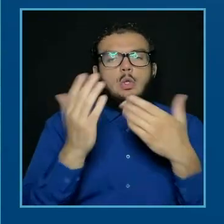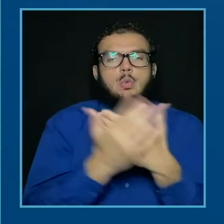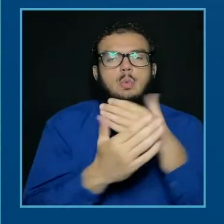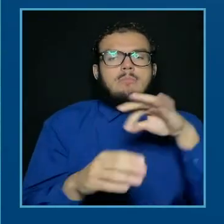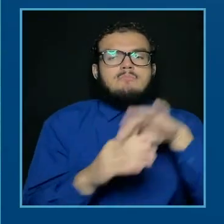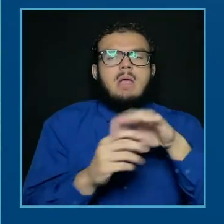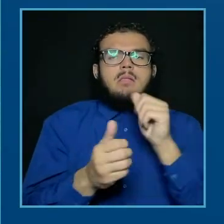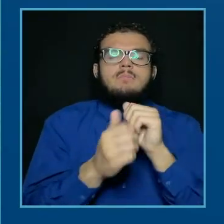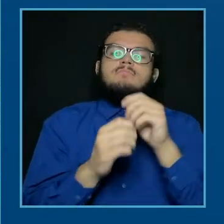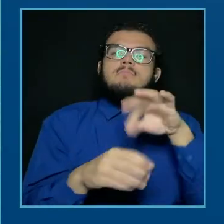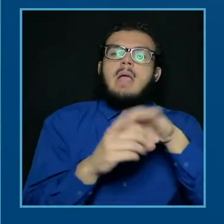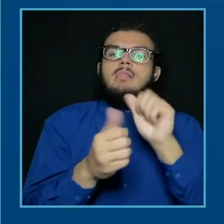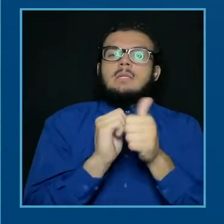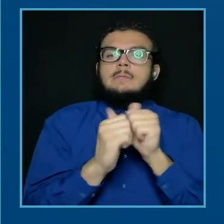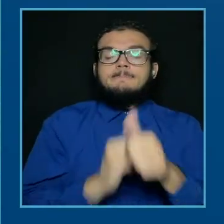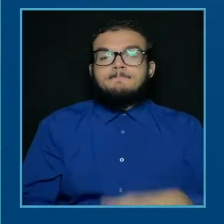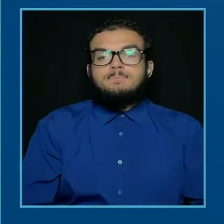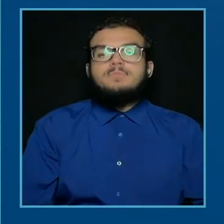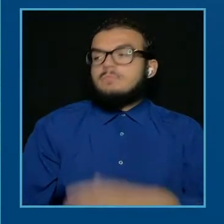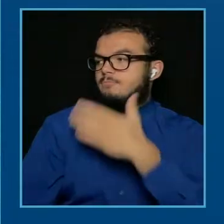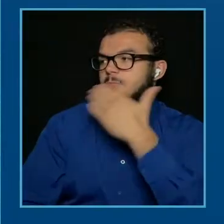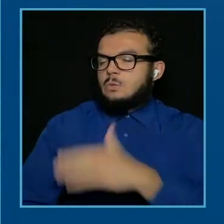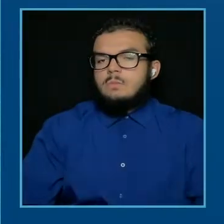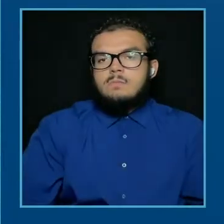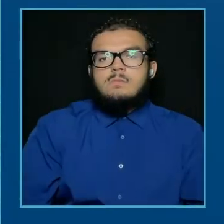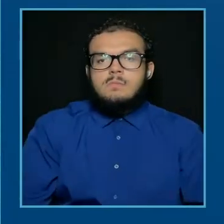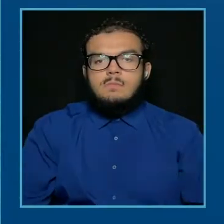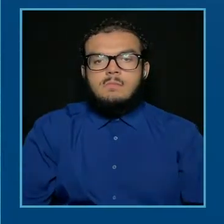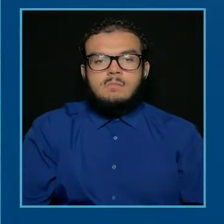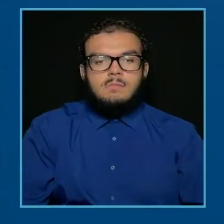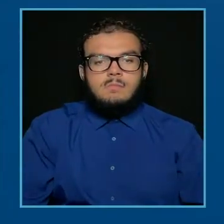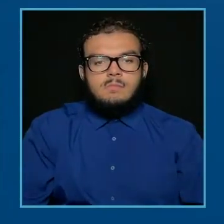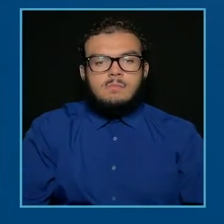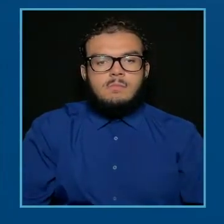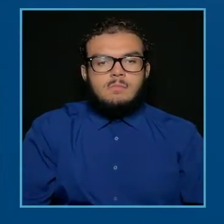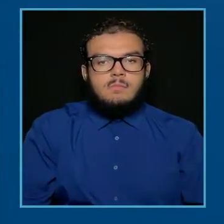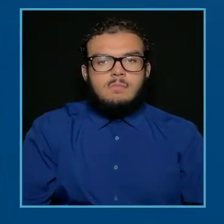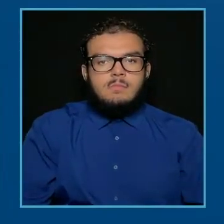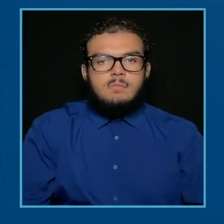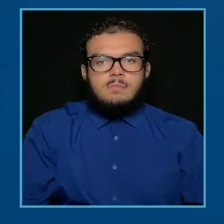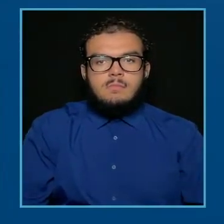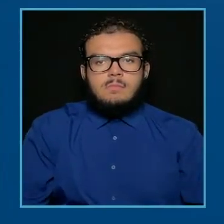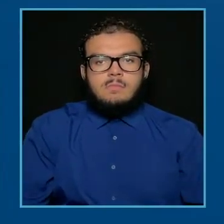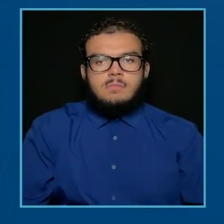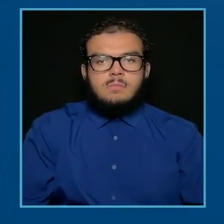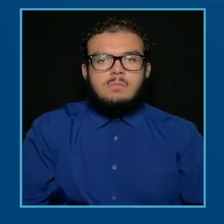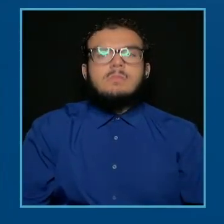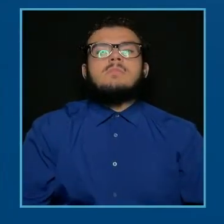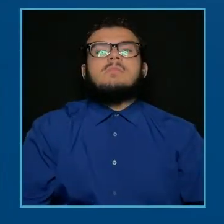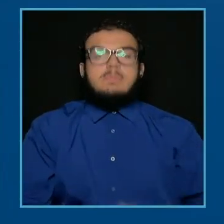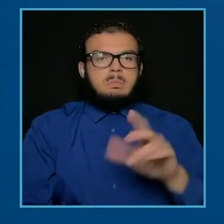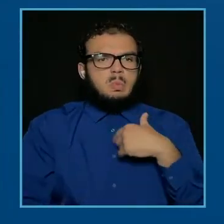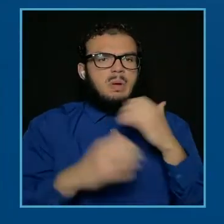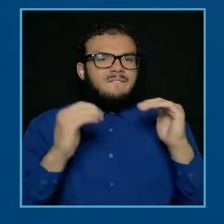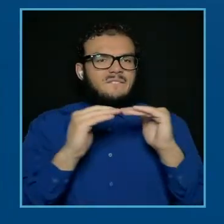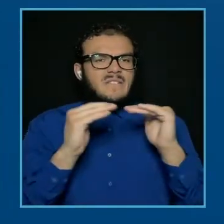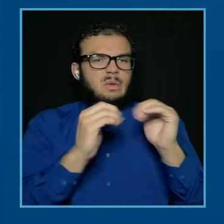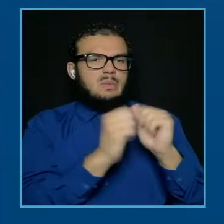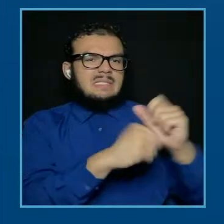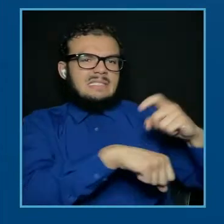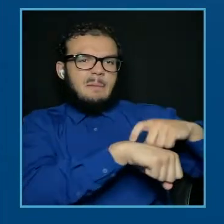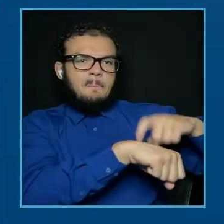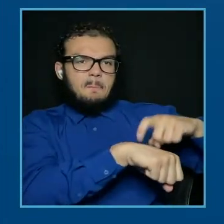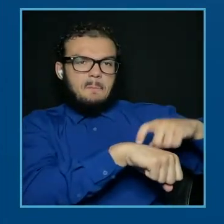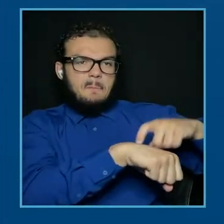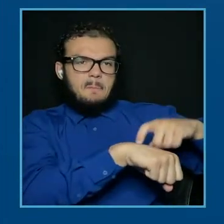And thank you. Thank you very much. Thank you. We do, Don, we do want to be fair with our time. I see Mr.